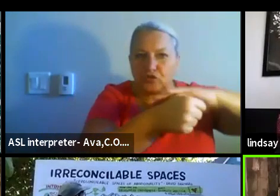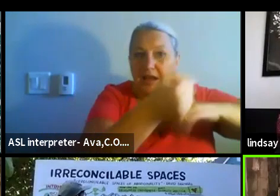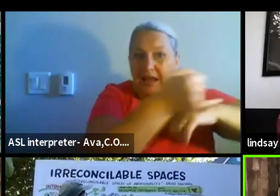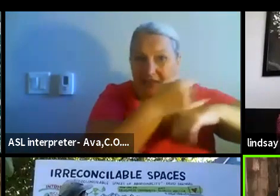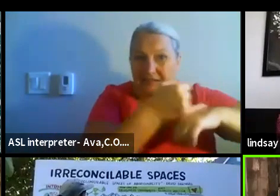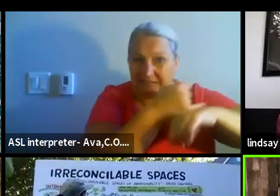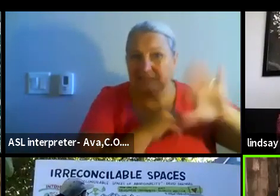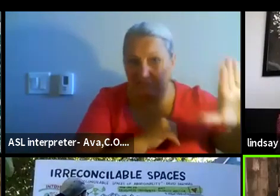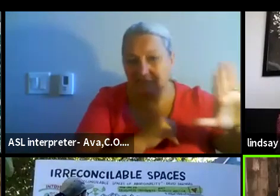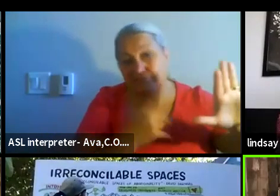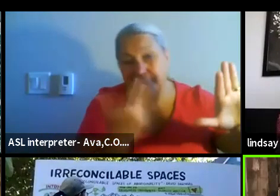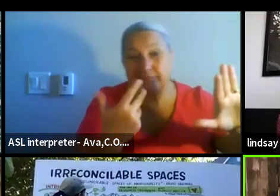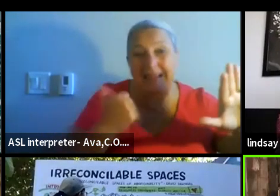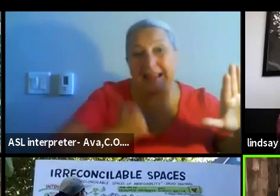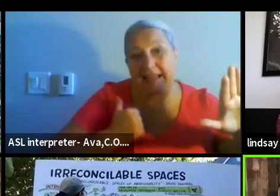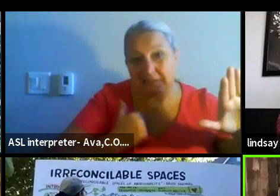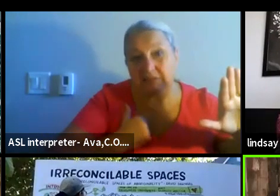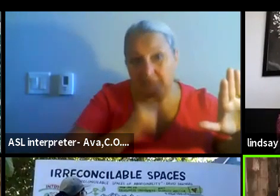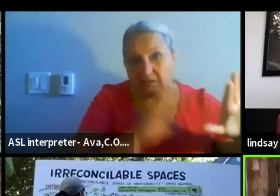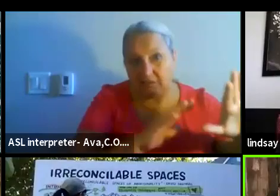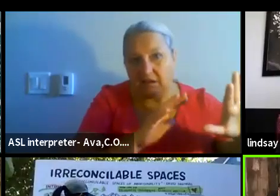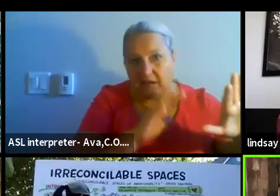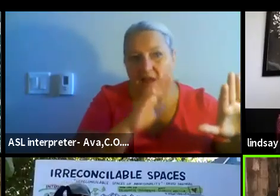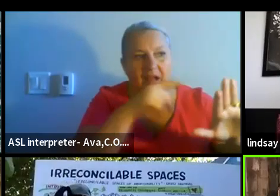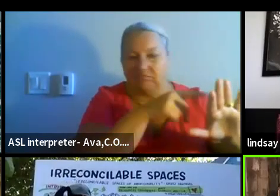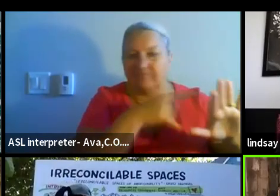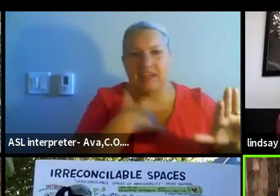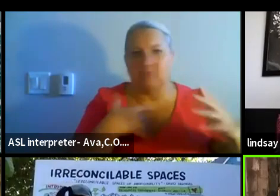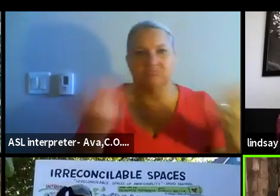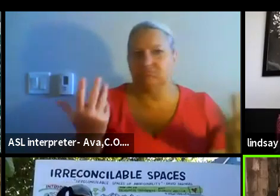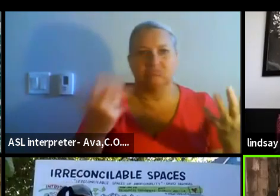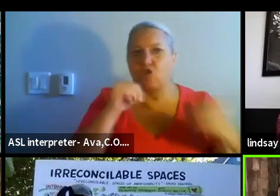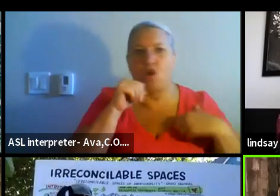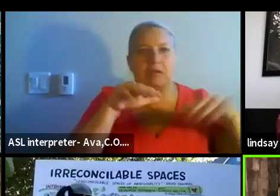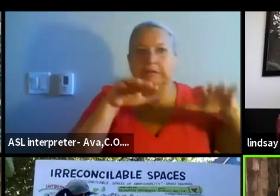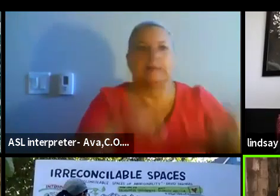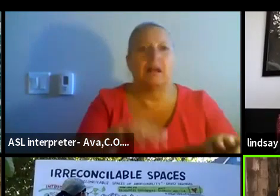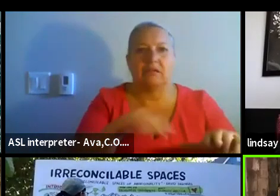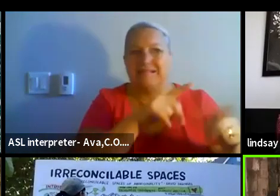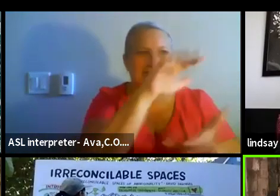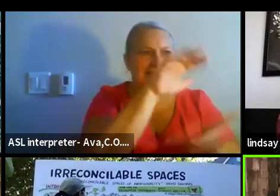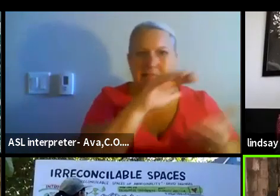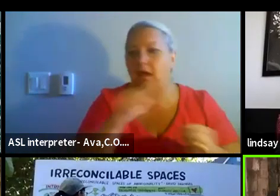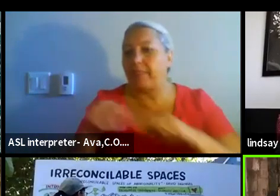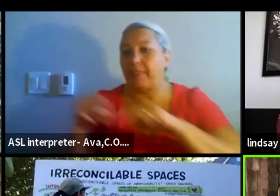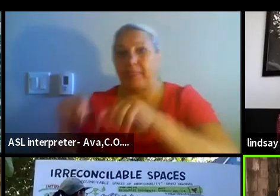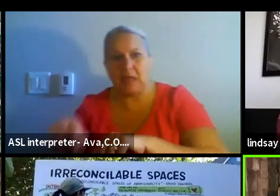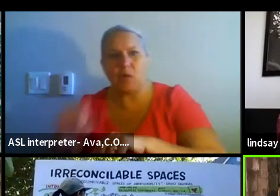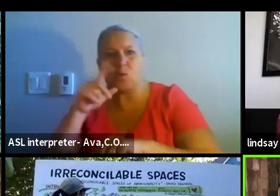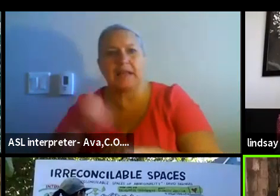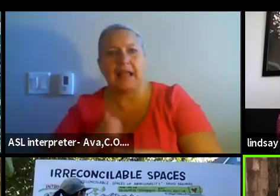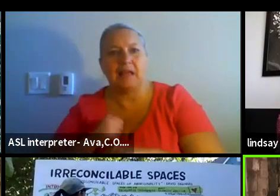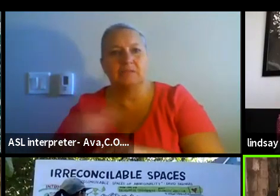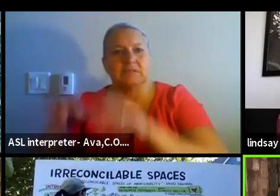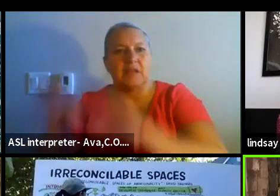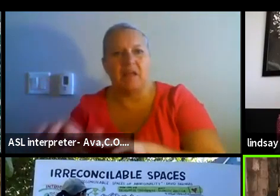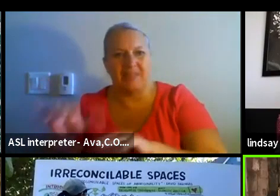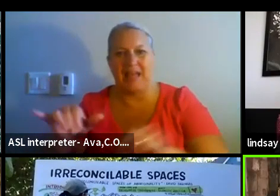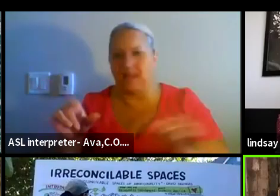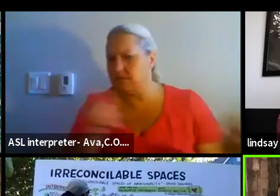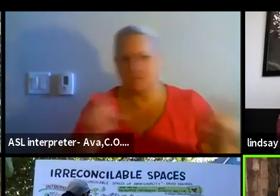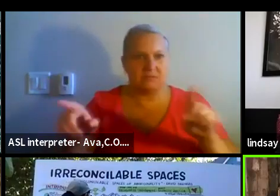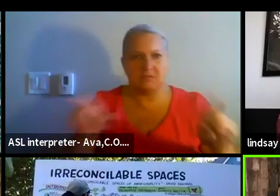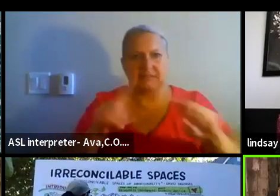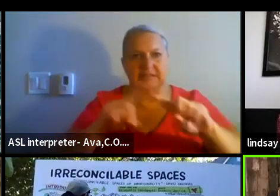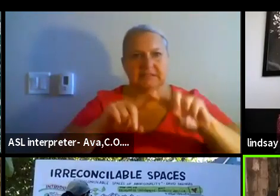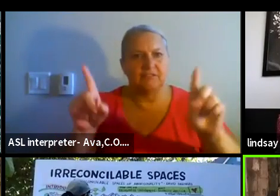and actually to Canada, and settler. So these were the two spaces I carved out. Throughout the process, I've come